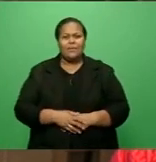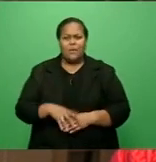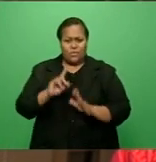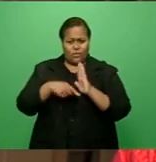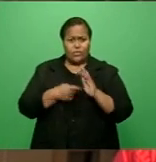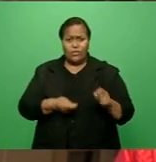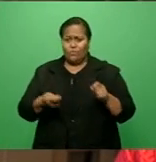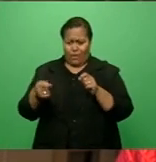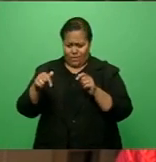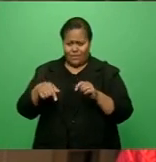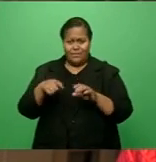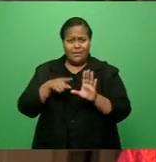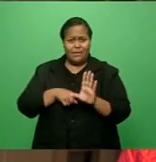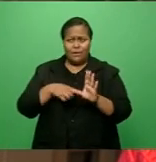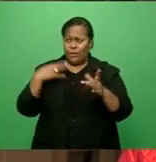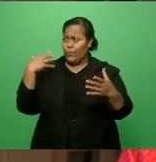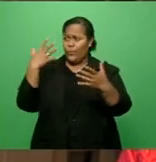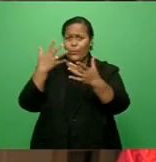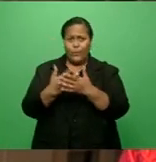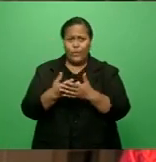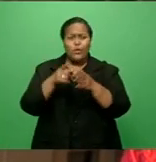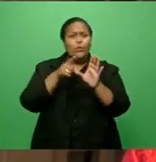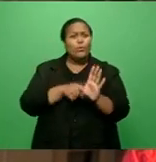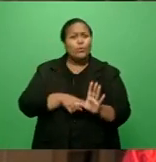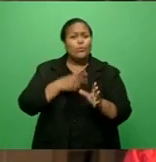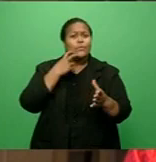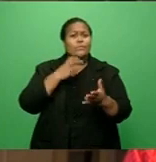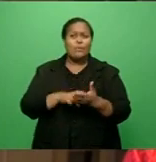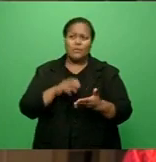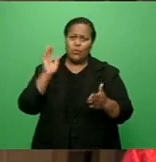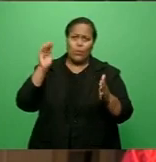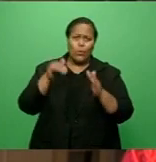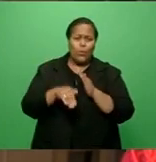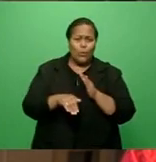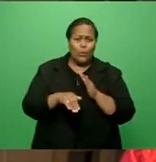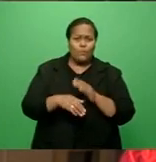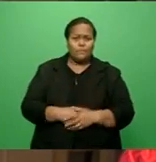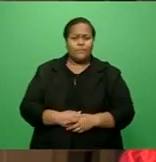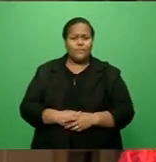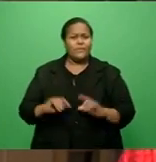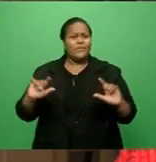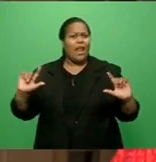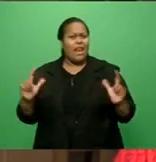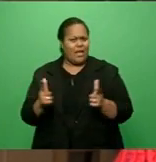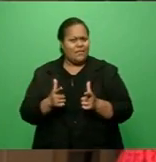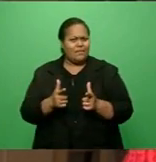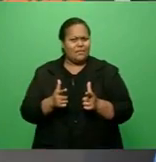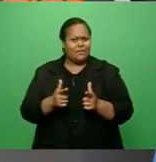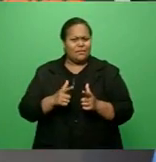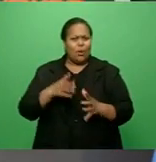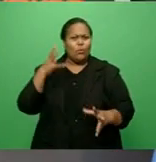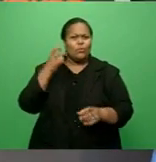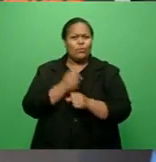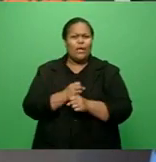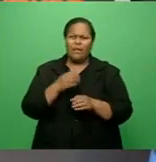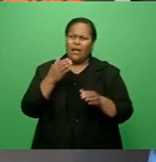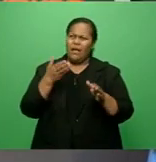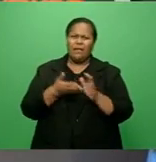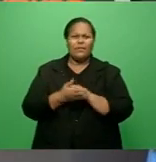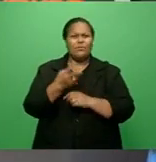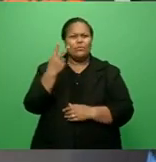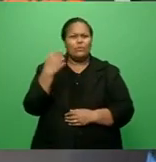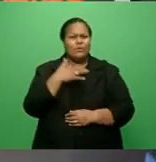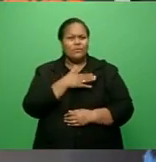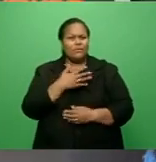the youth registration has actually dropped. Like over the last 9 months, the total was below 200. Balendro Kanroka